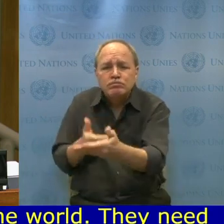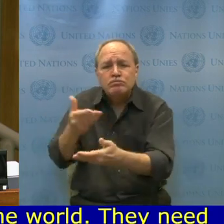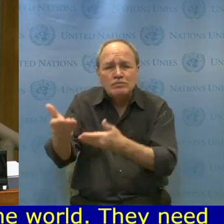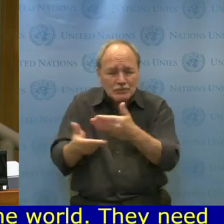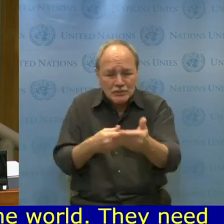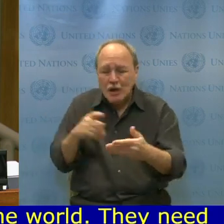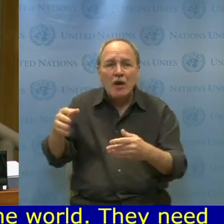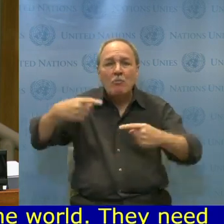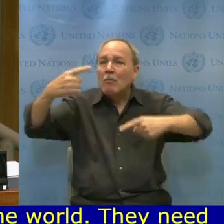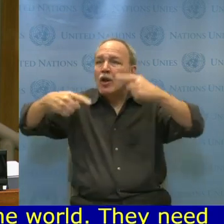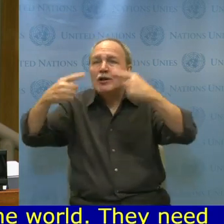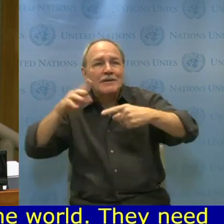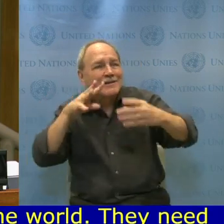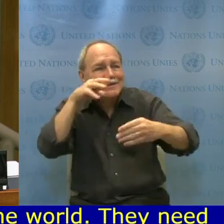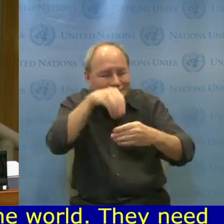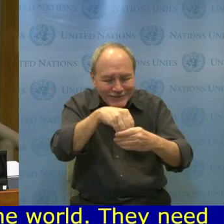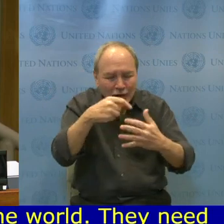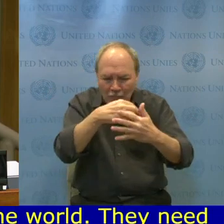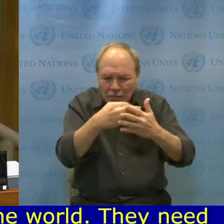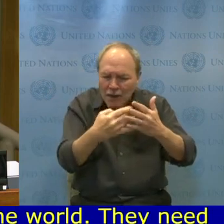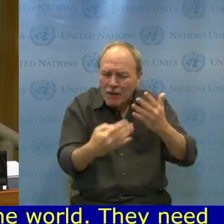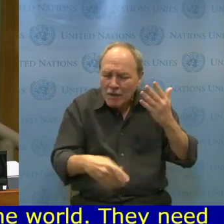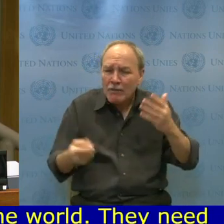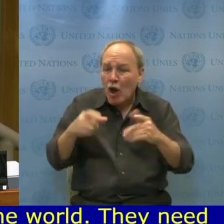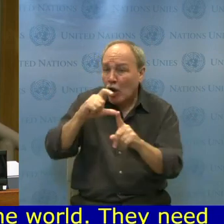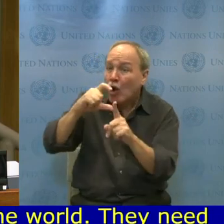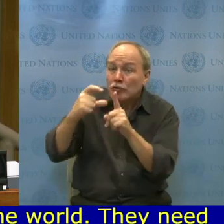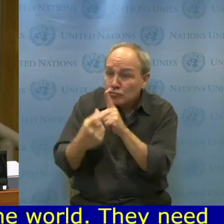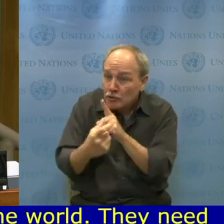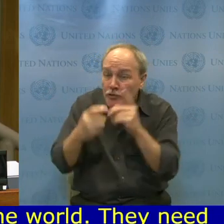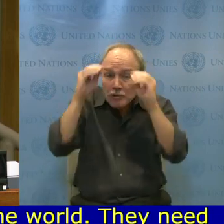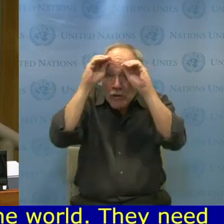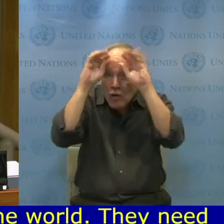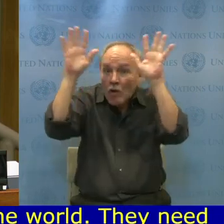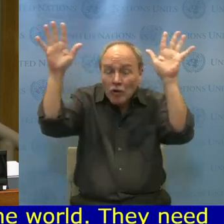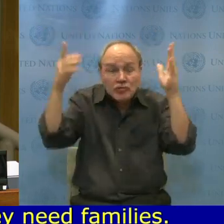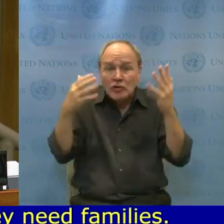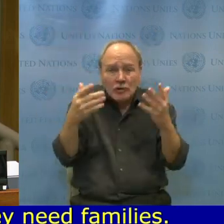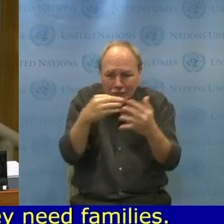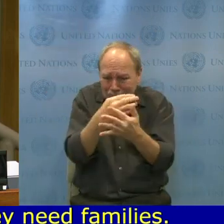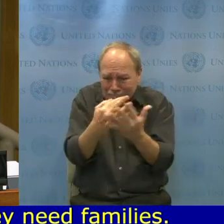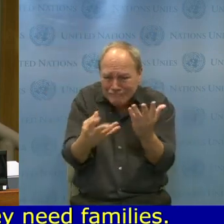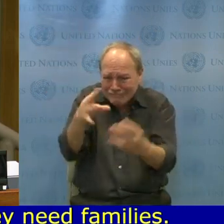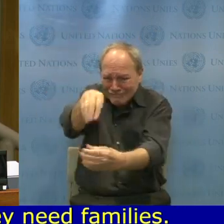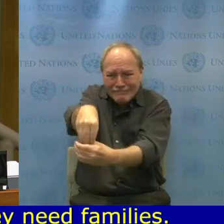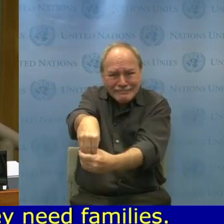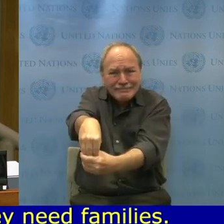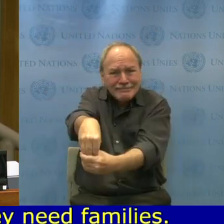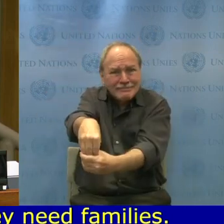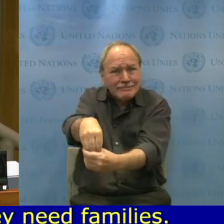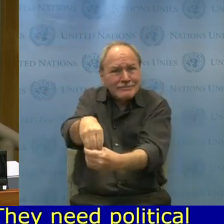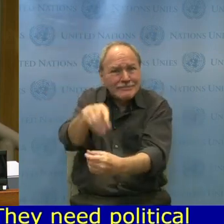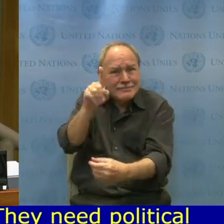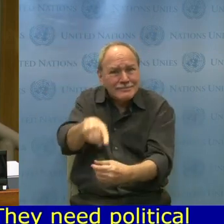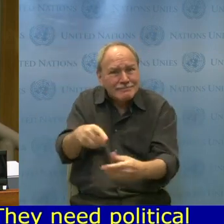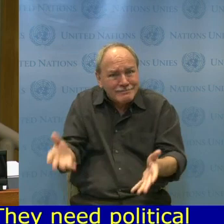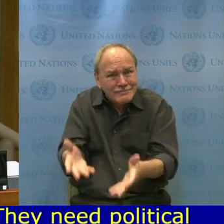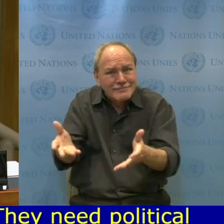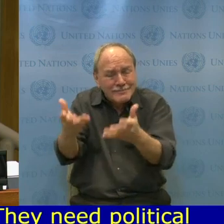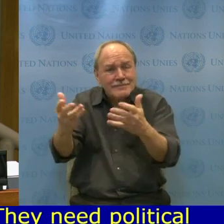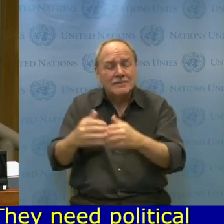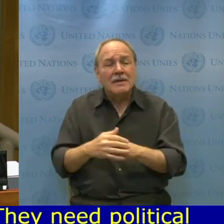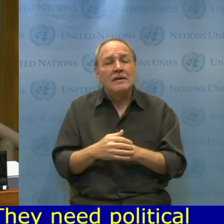they need a cultural life, and et cetera, et cetera. So it's not limited only that. So what is important is